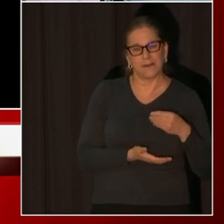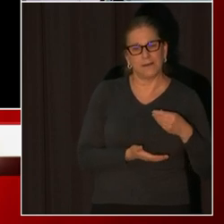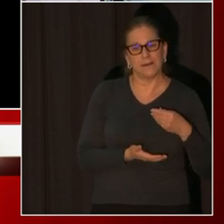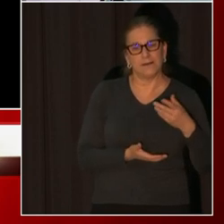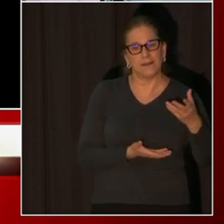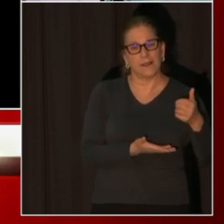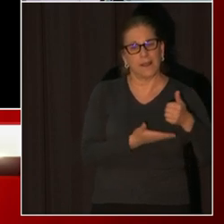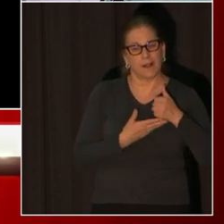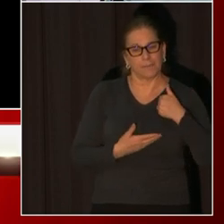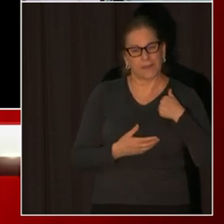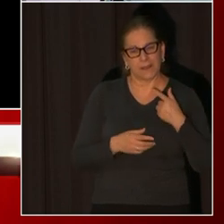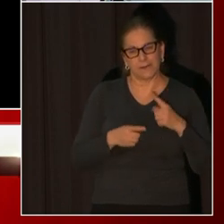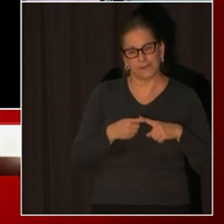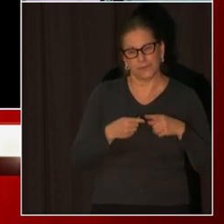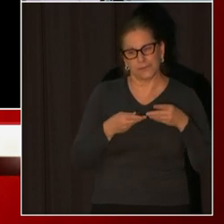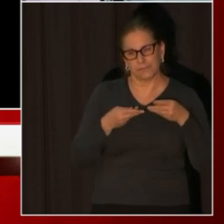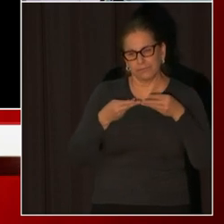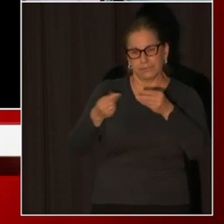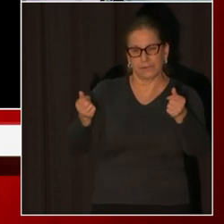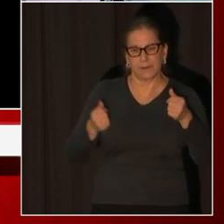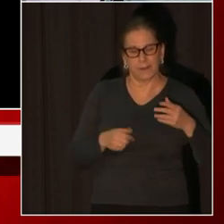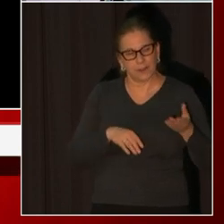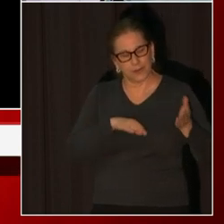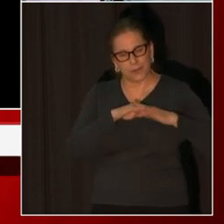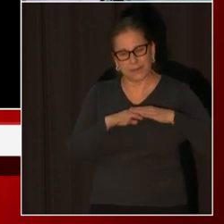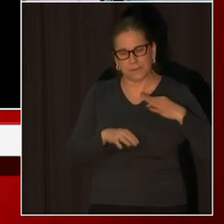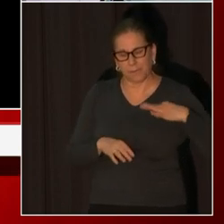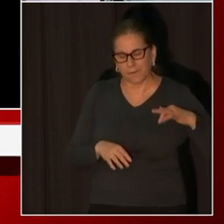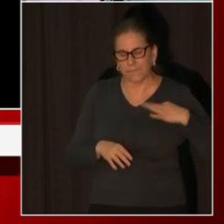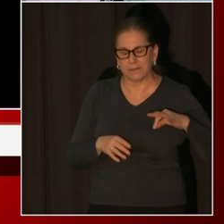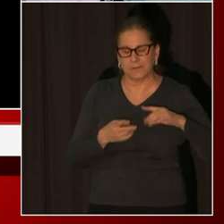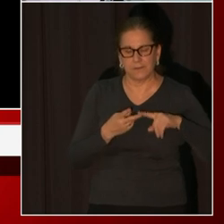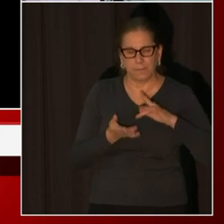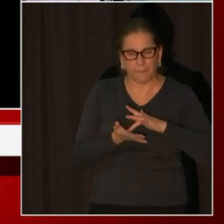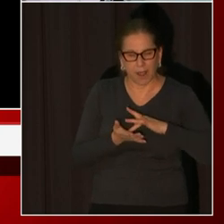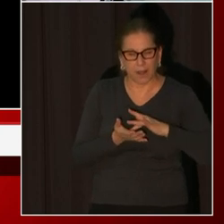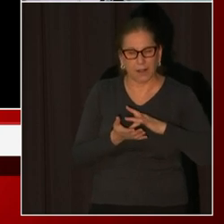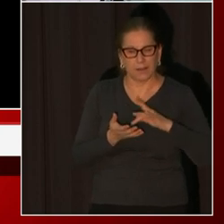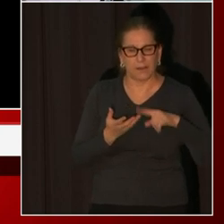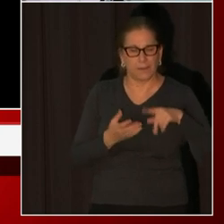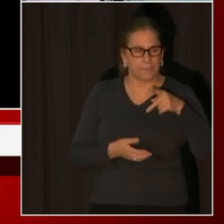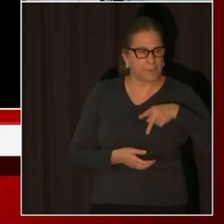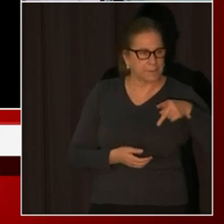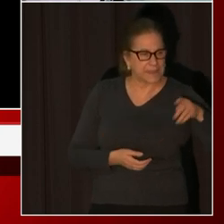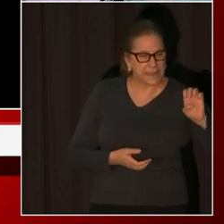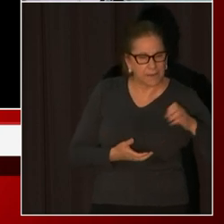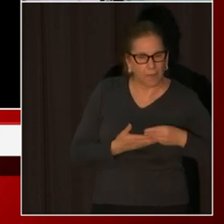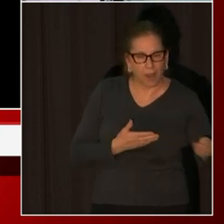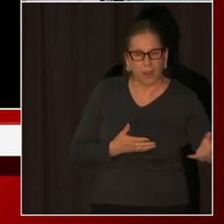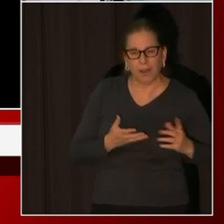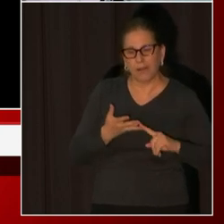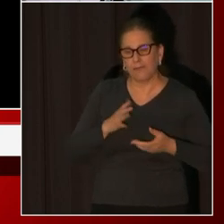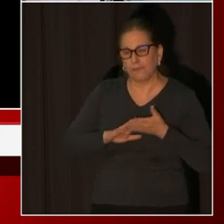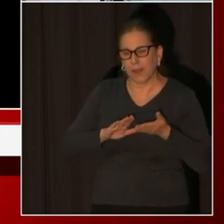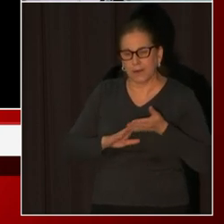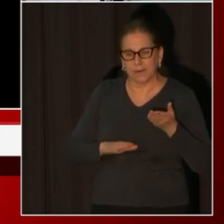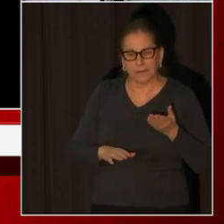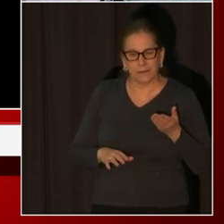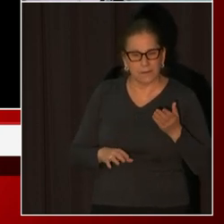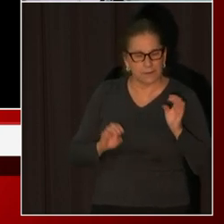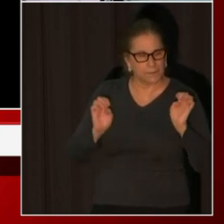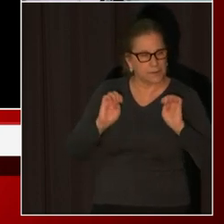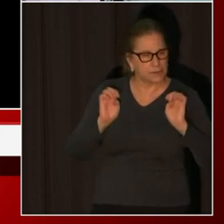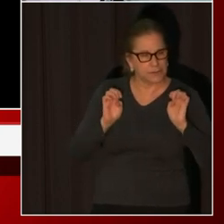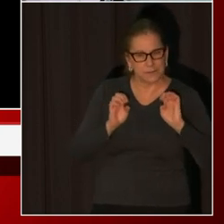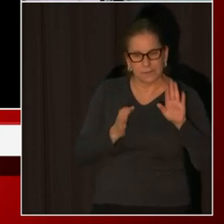medical surge, to buy personal protective equipment, to run our operations at the Emergency Operations Center. During the